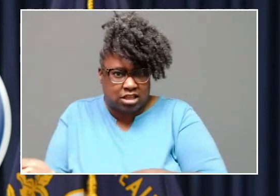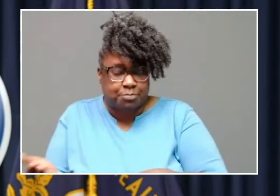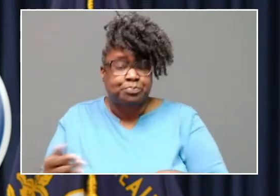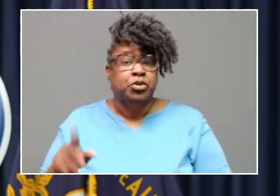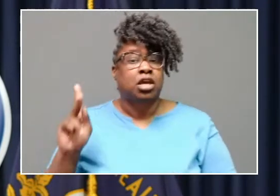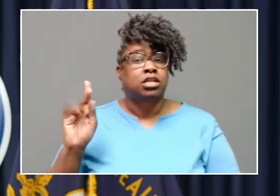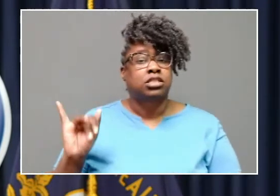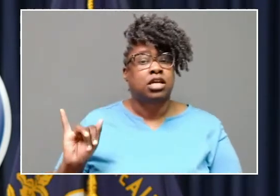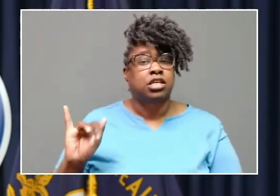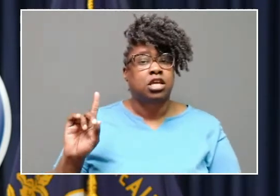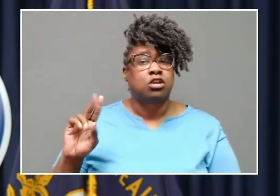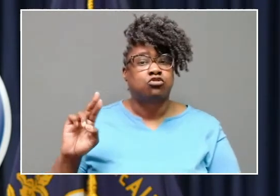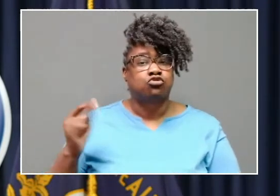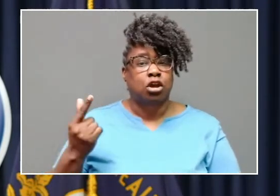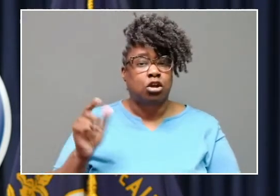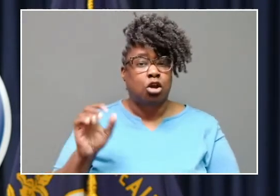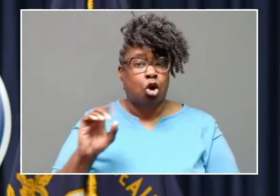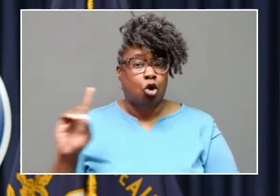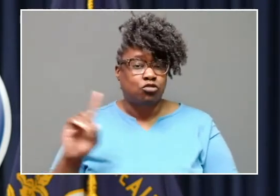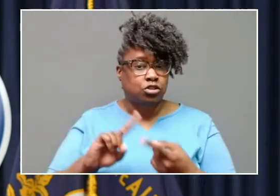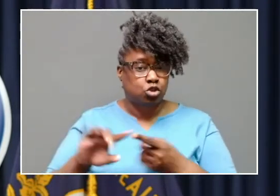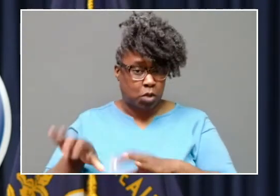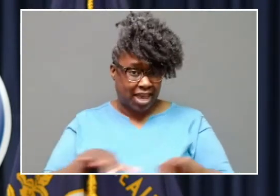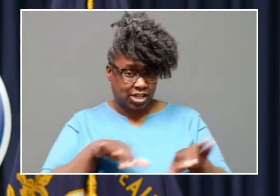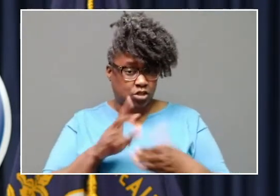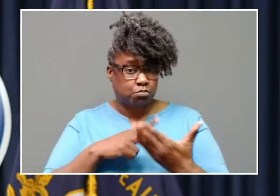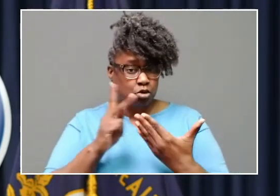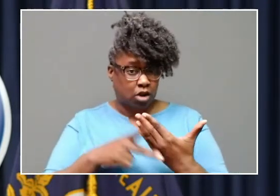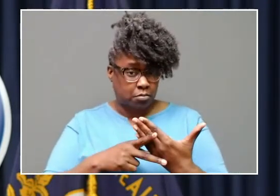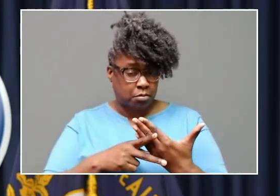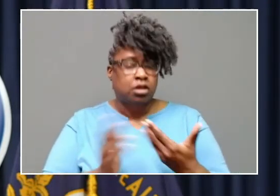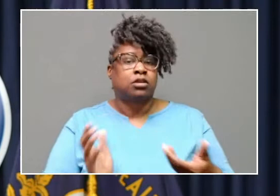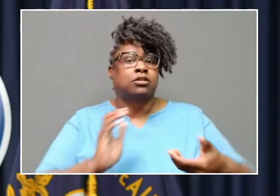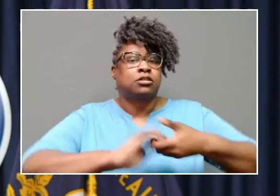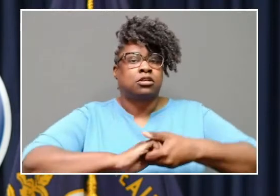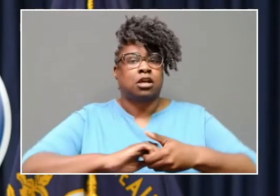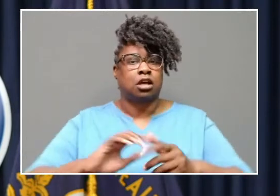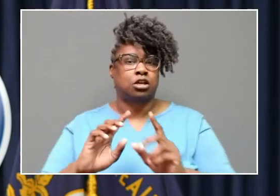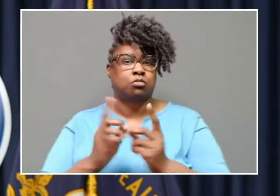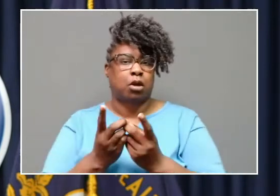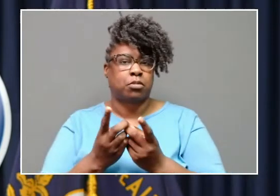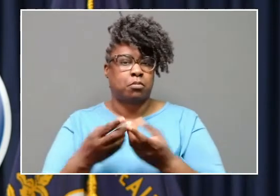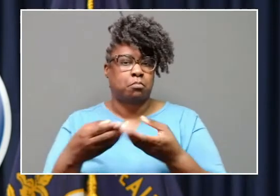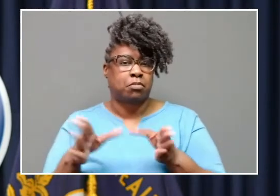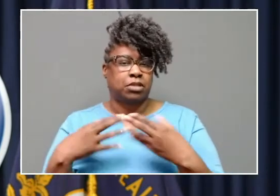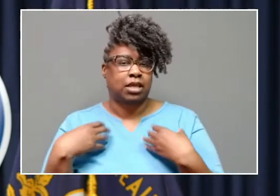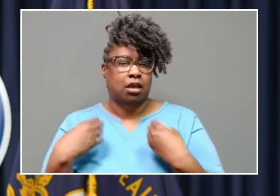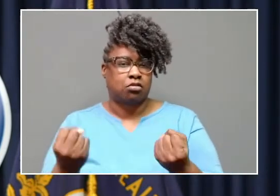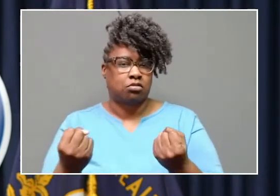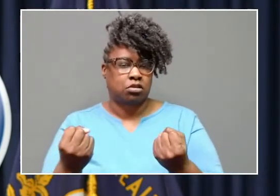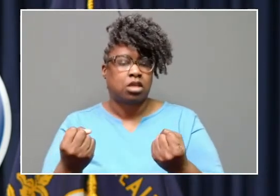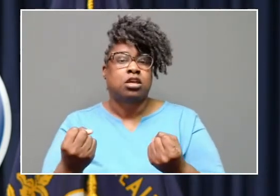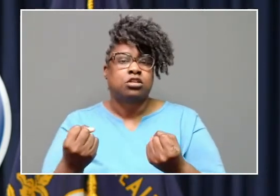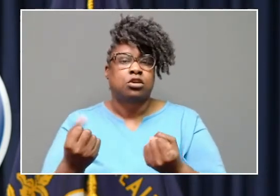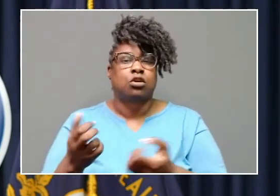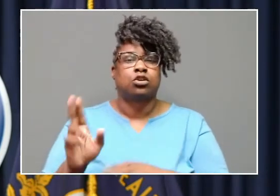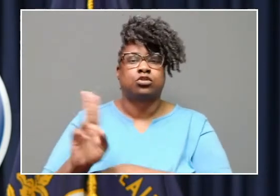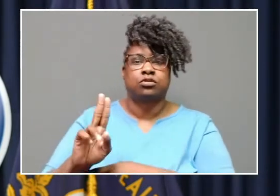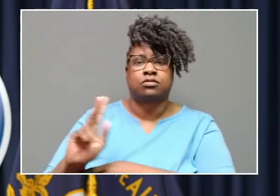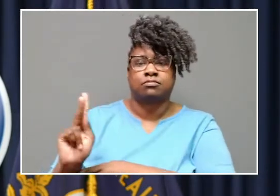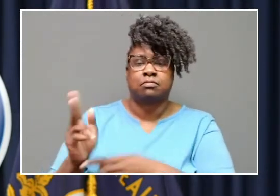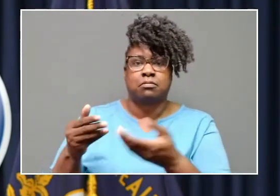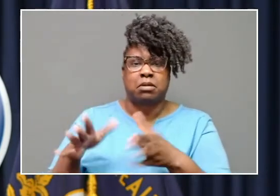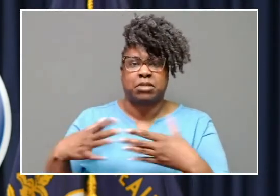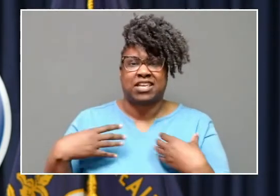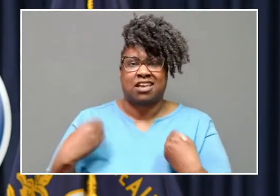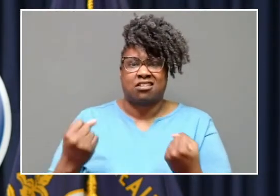Data to Action Program, a partner of the Department for Public Health and University of Kentucky's College of Public Health. We thank this agency for their